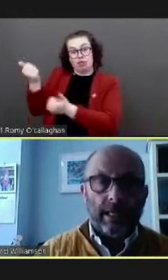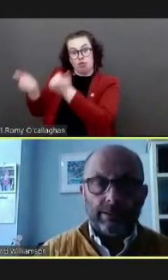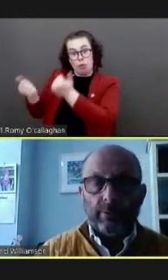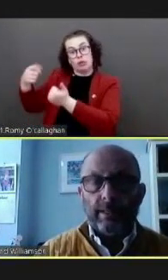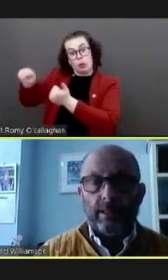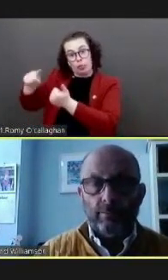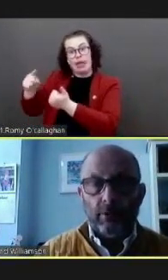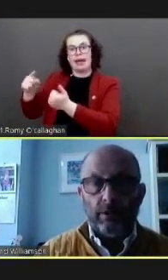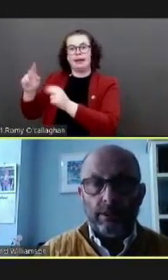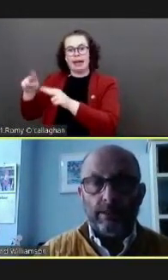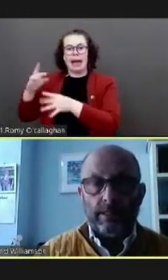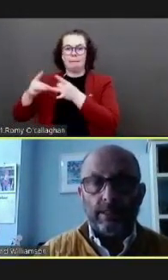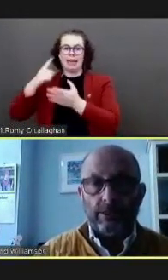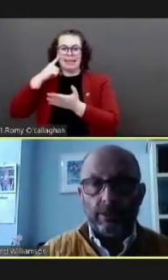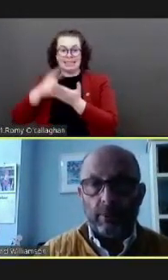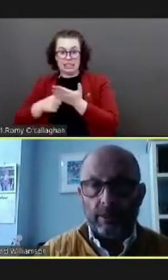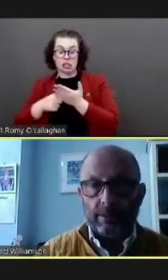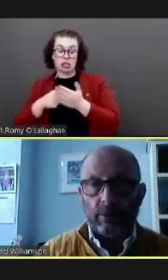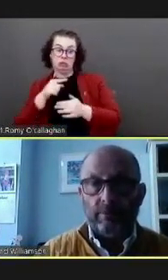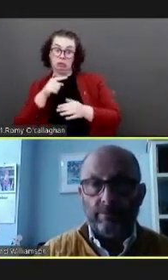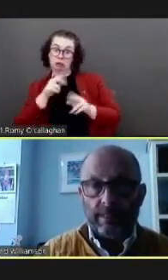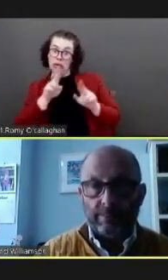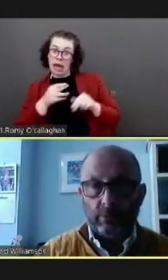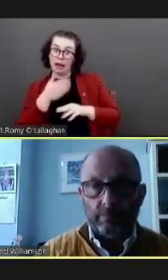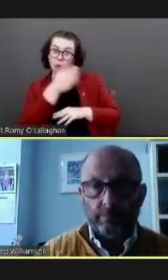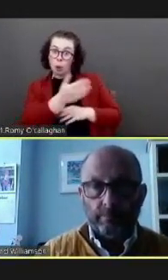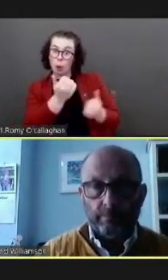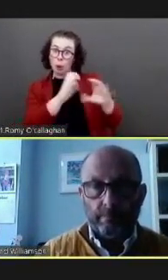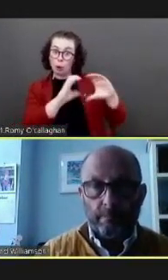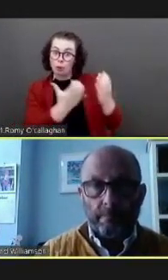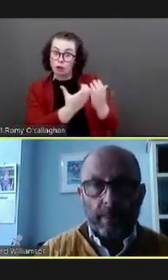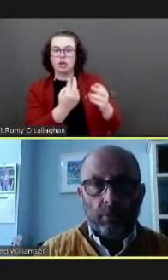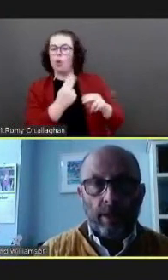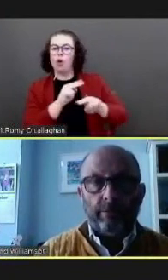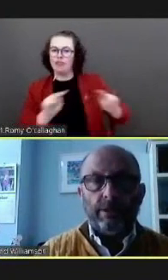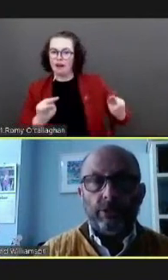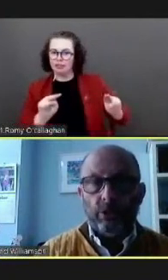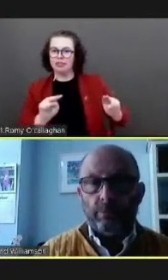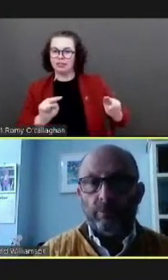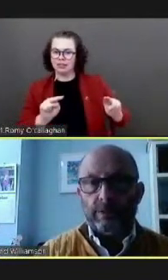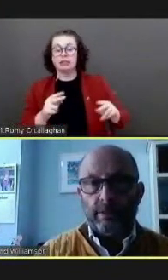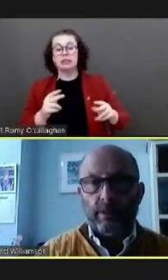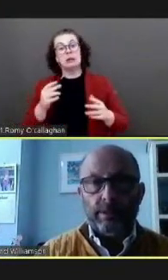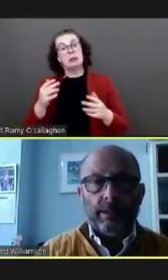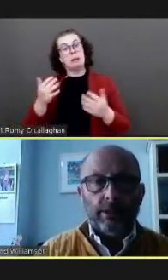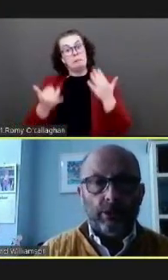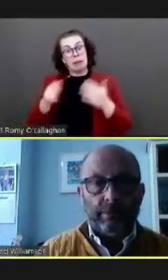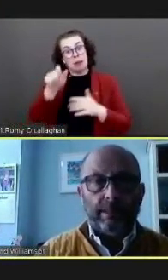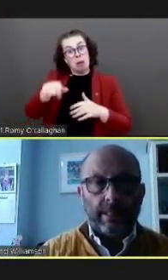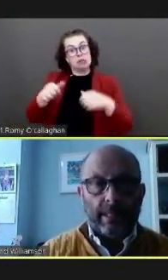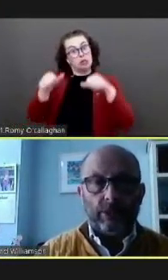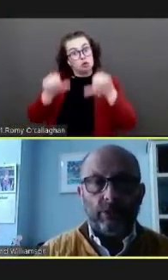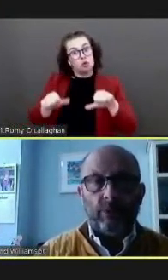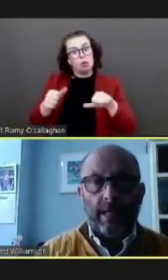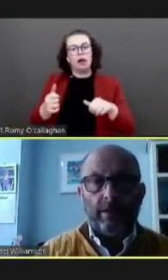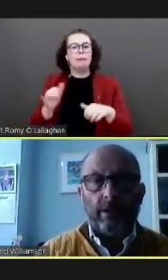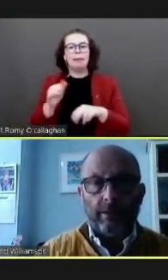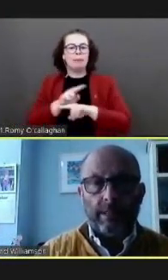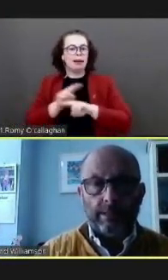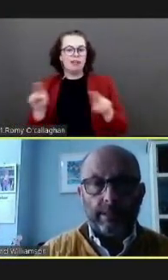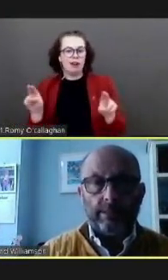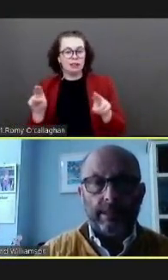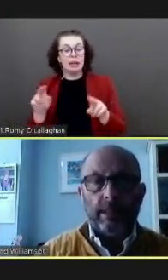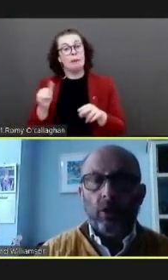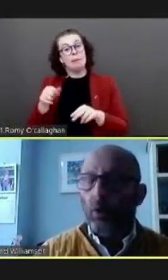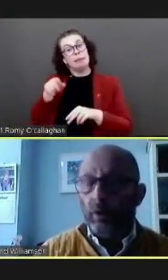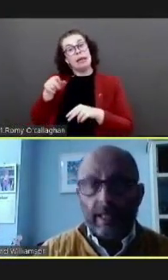decisions as to whether community sanctions are possible and feasible, whether it's suitable for someone to be sanctioned without